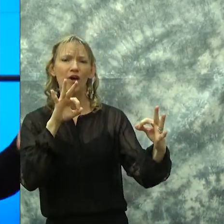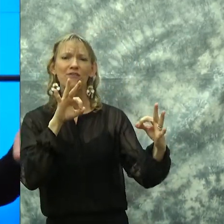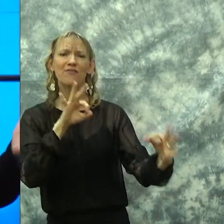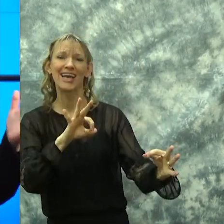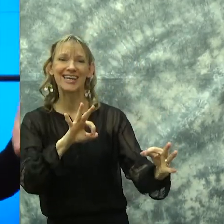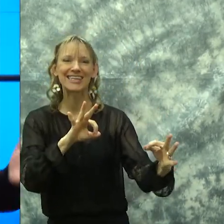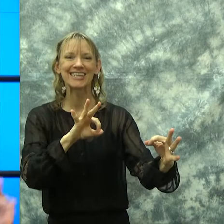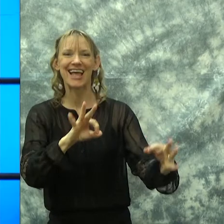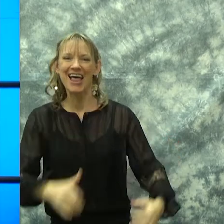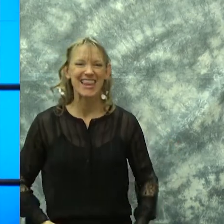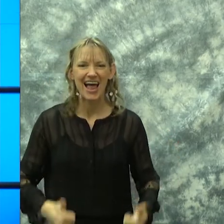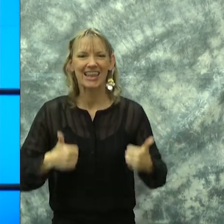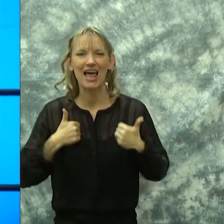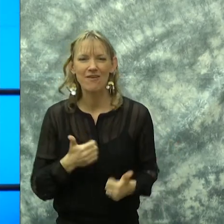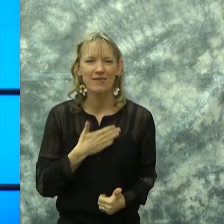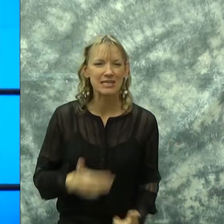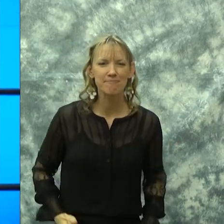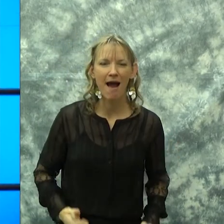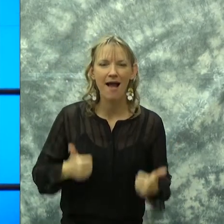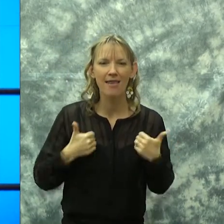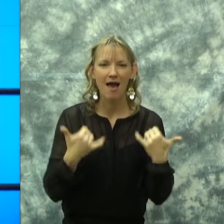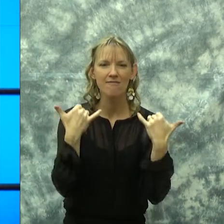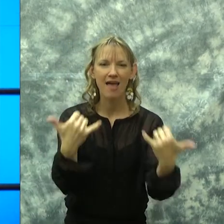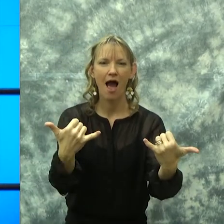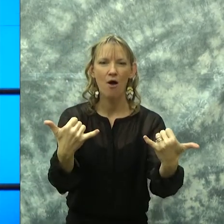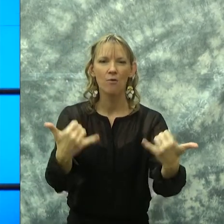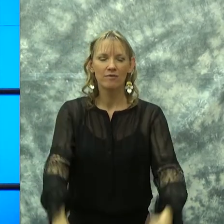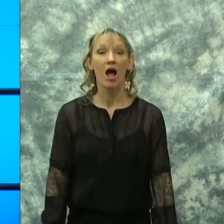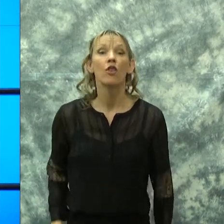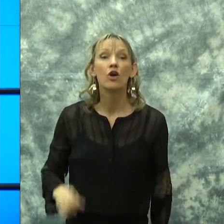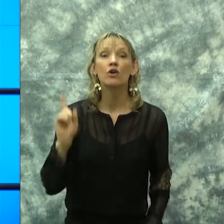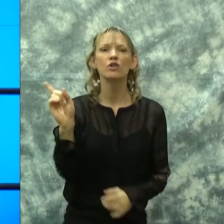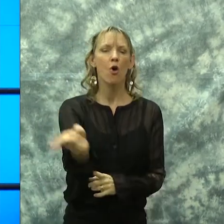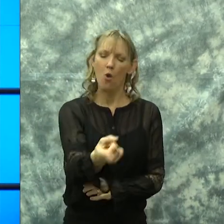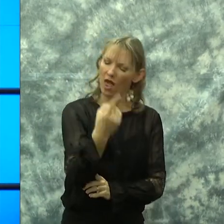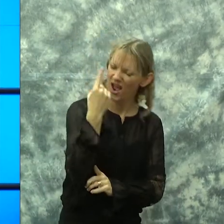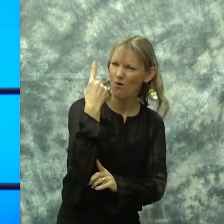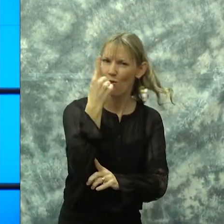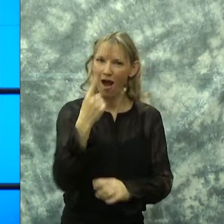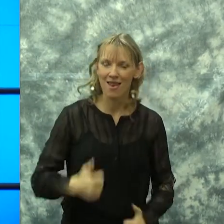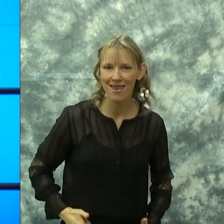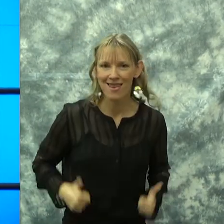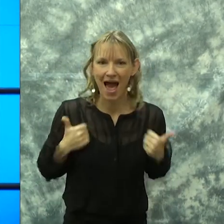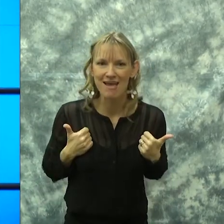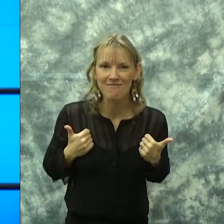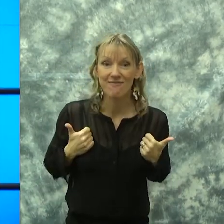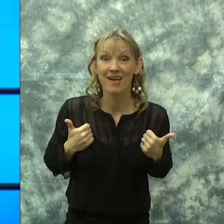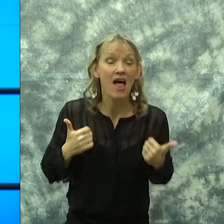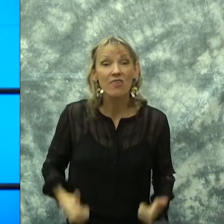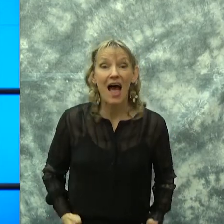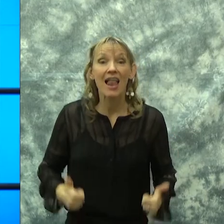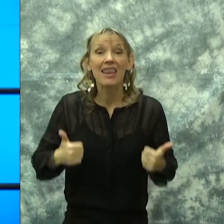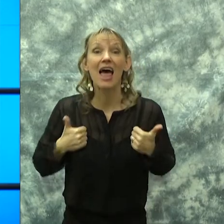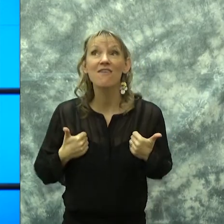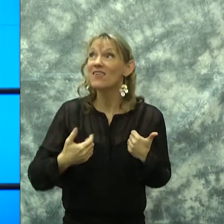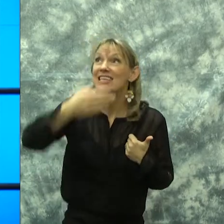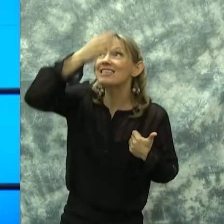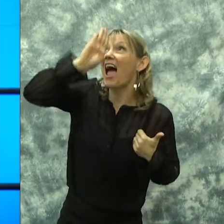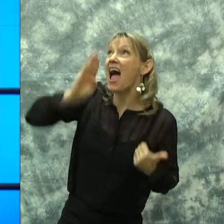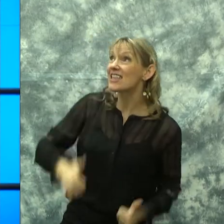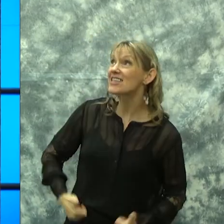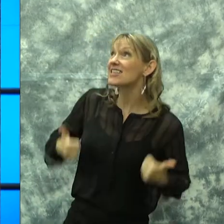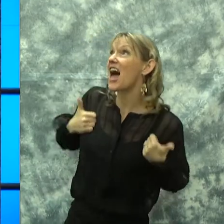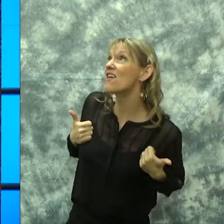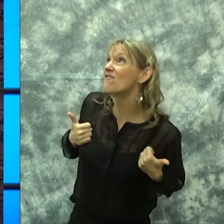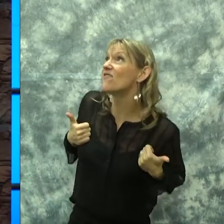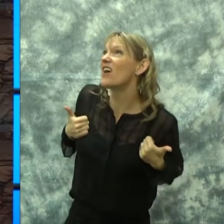is perfect. That life is my life now. There's only one life. That life